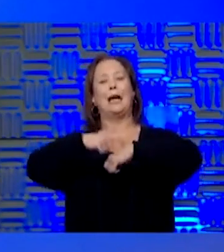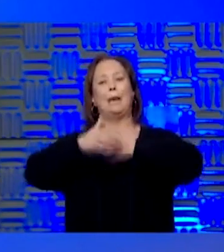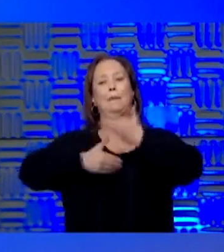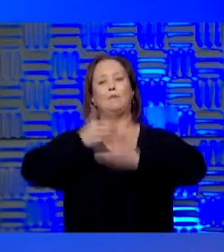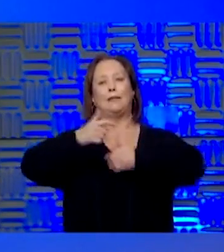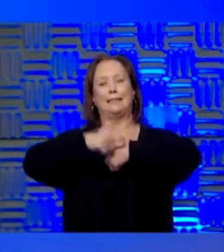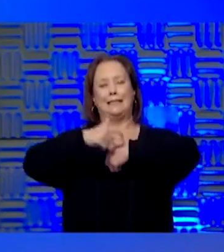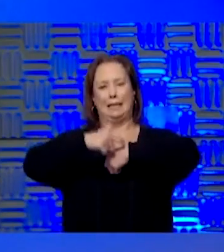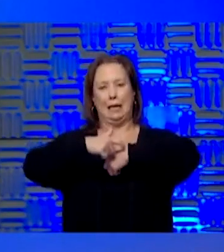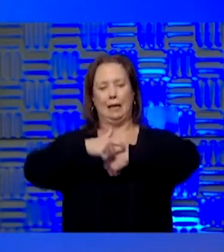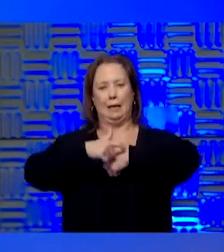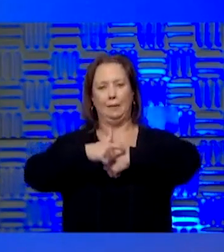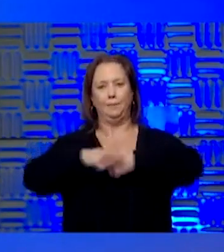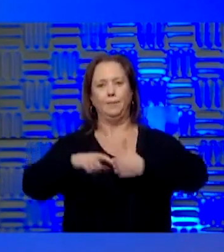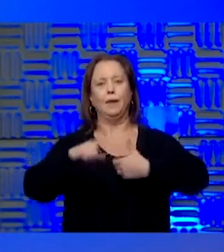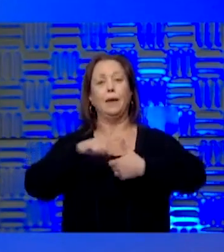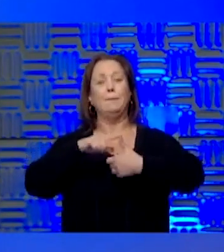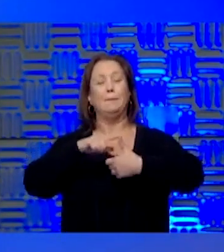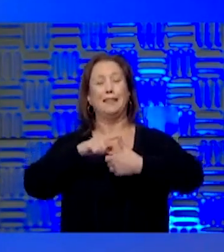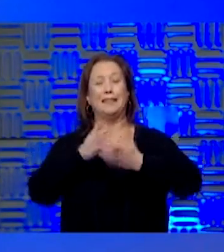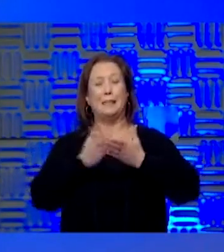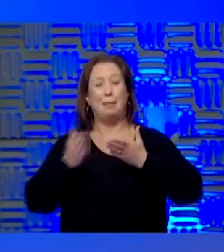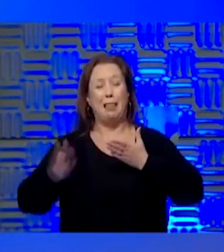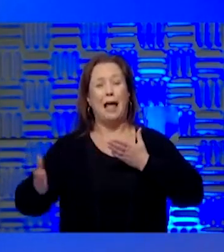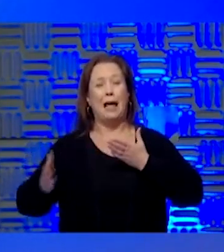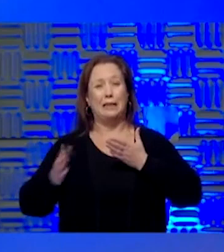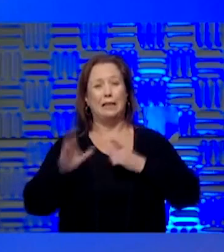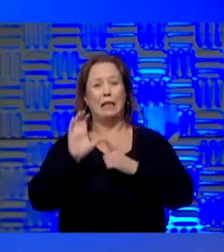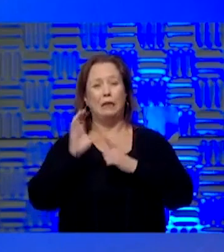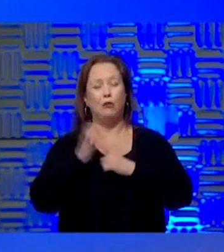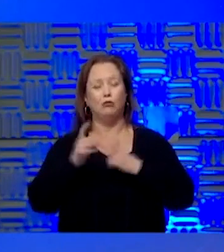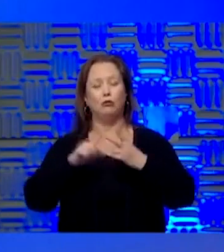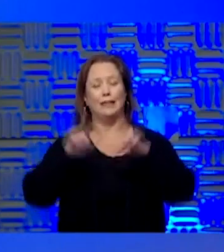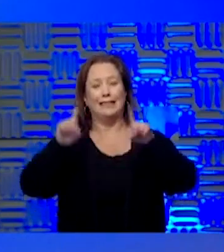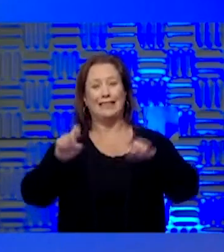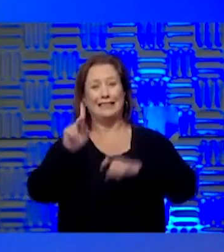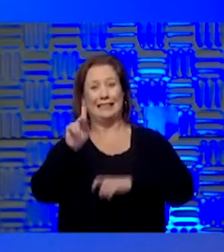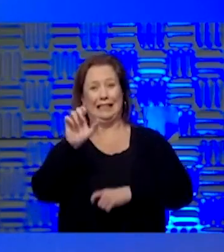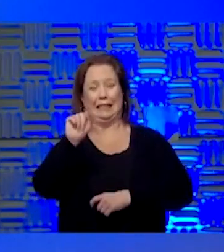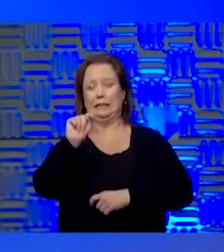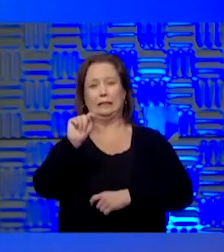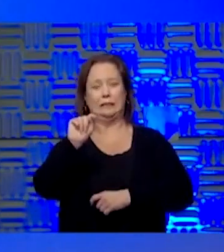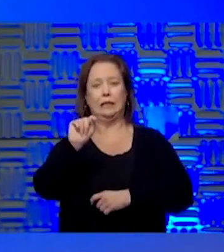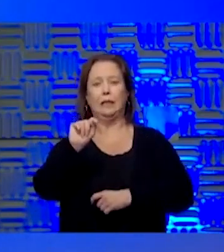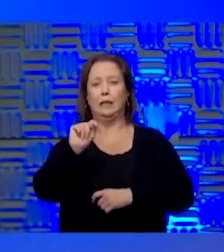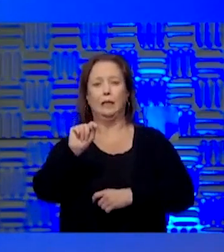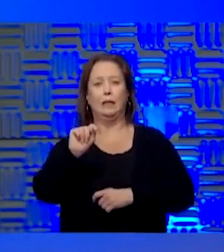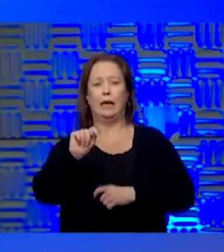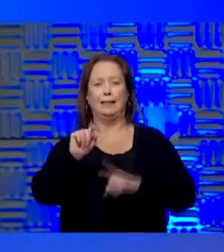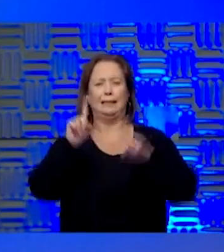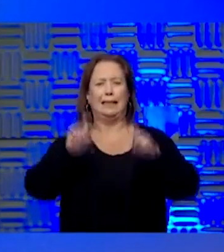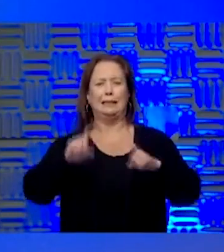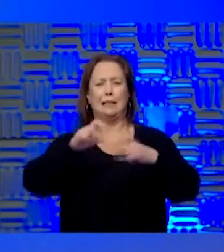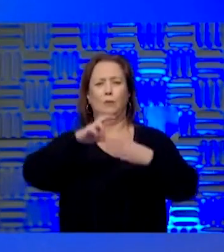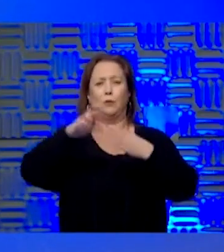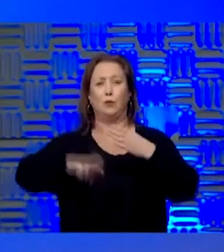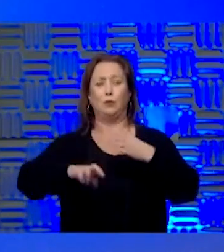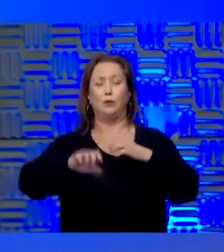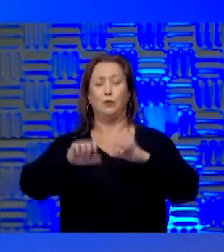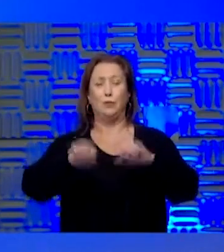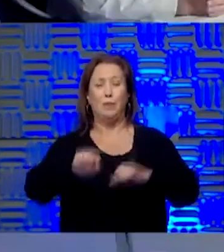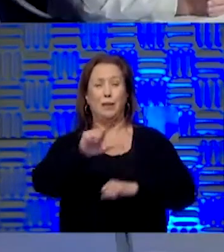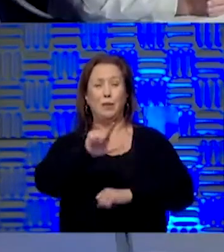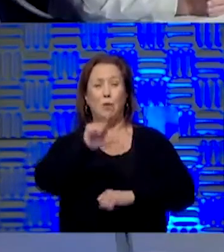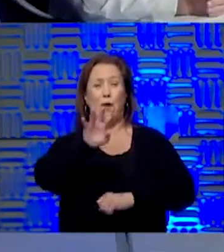The media and the testing supplies are an issue, as well as the testing kits, and that doesn't even include the testing turnaround time, which could be 24 hours in